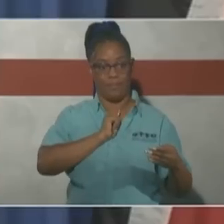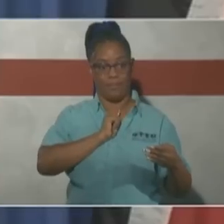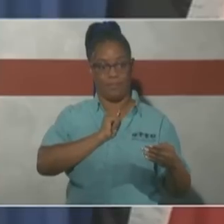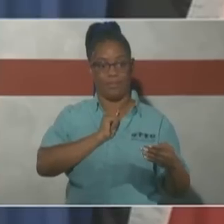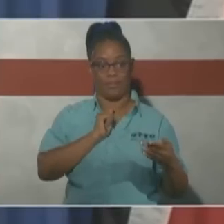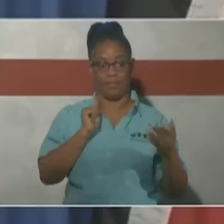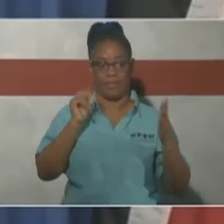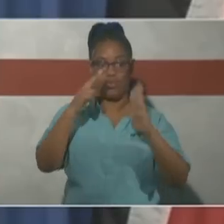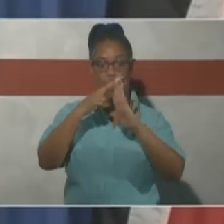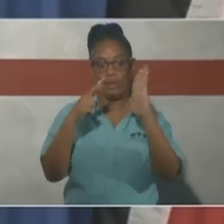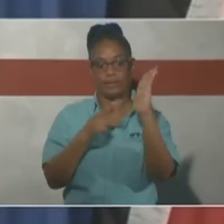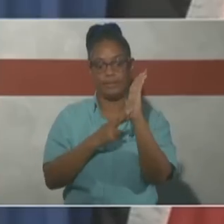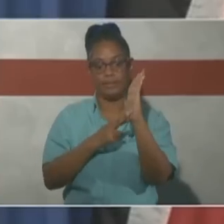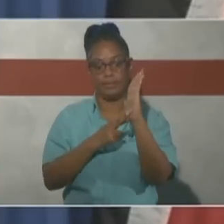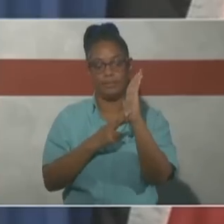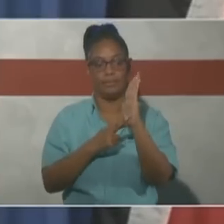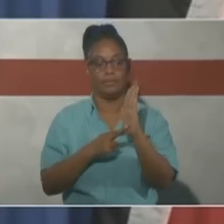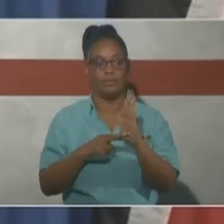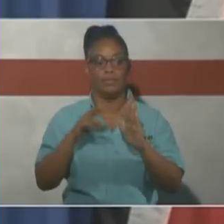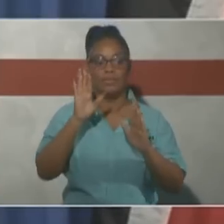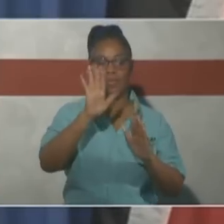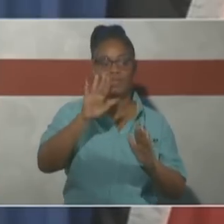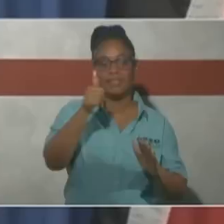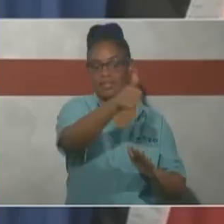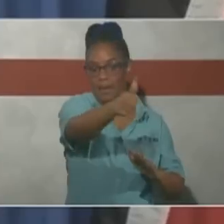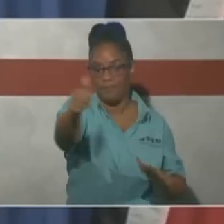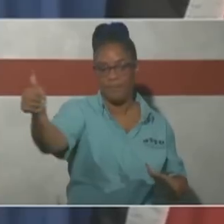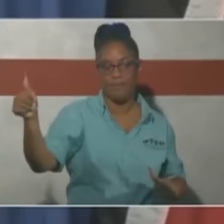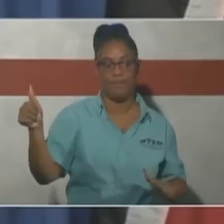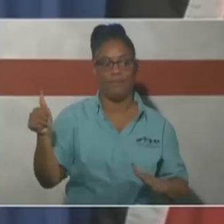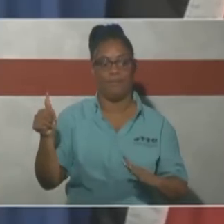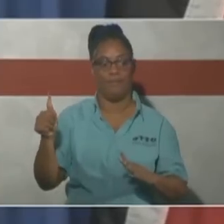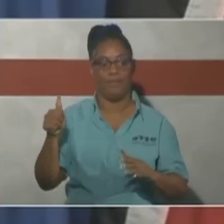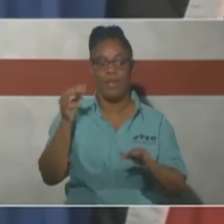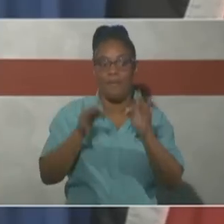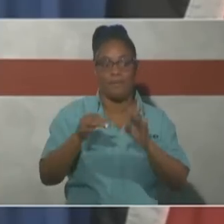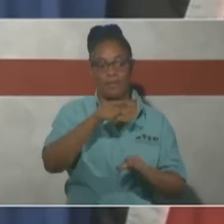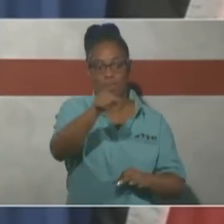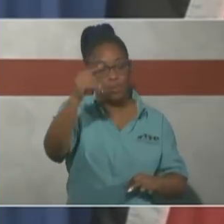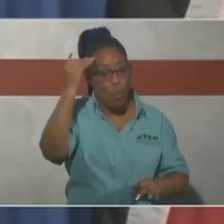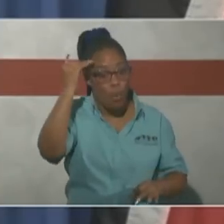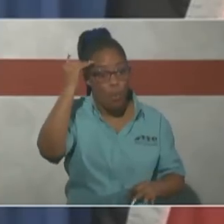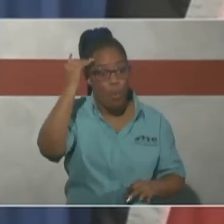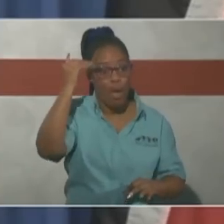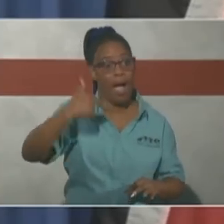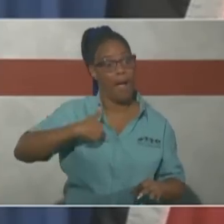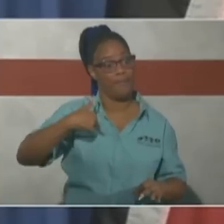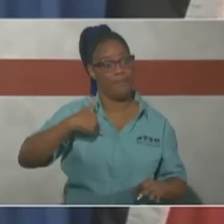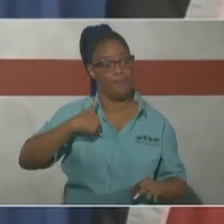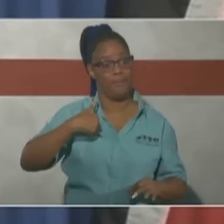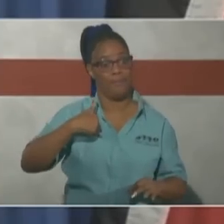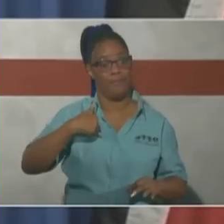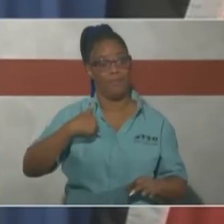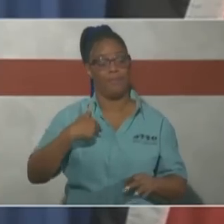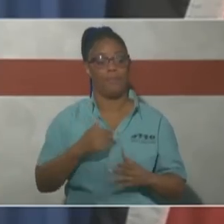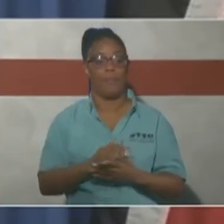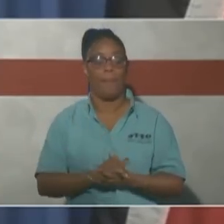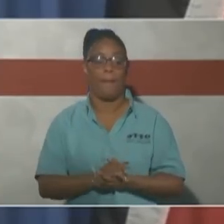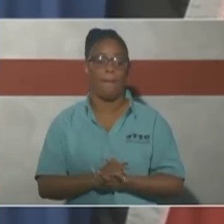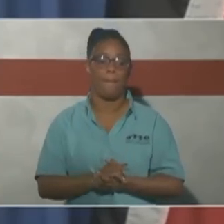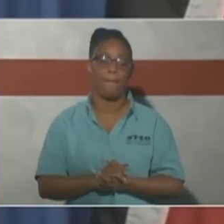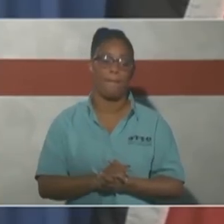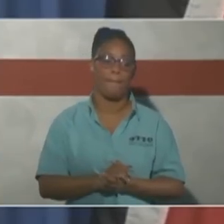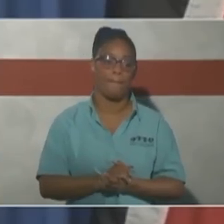very exposed and very vulnerable to all variants, to pay attention at the